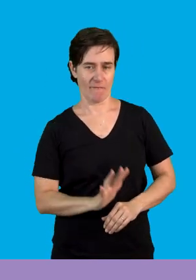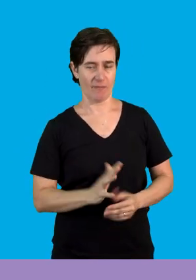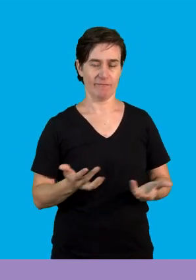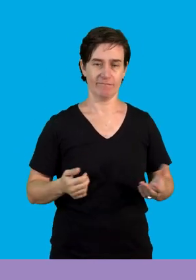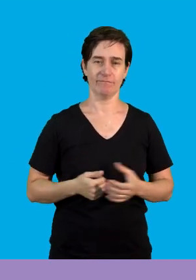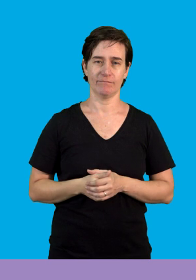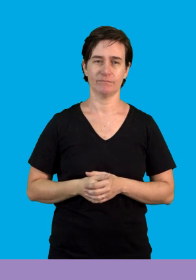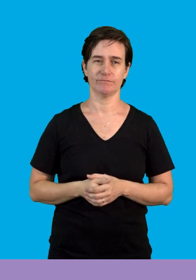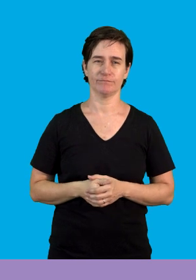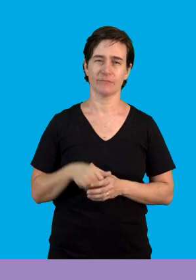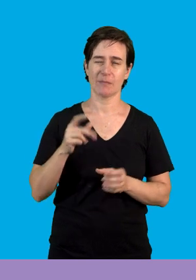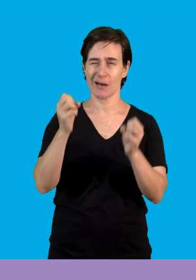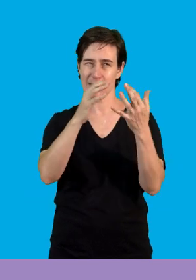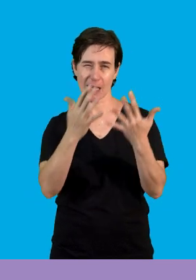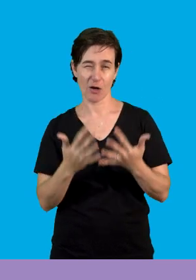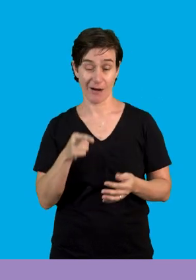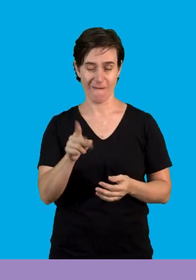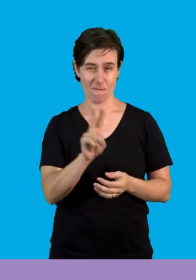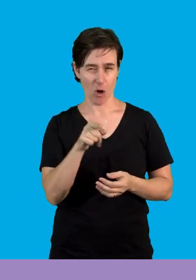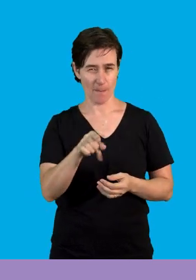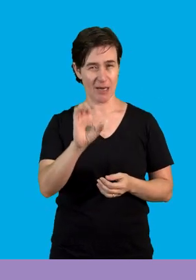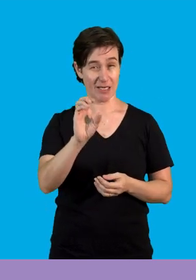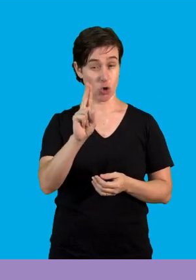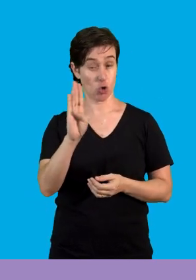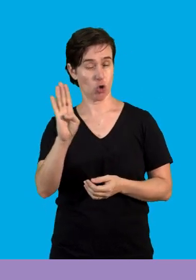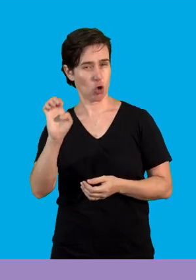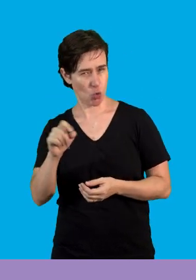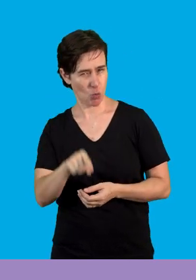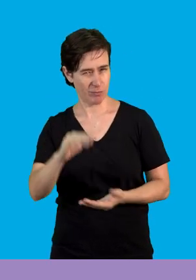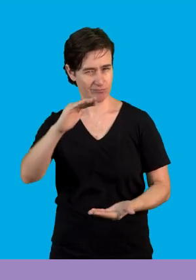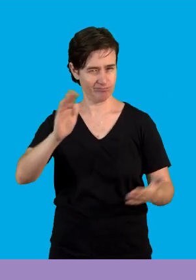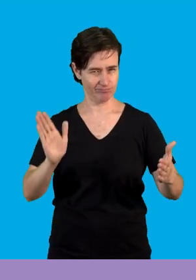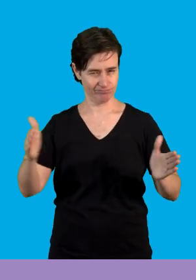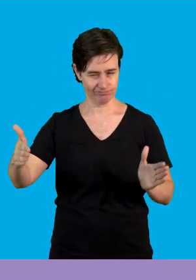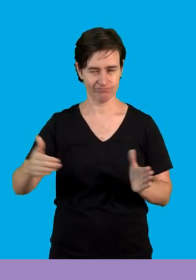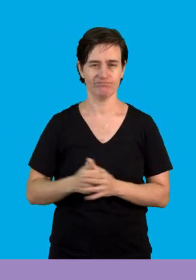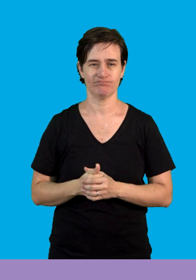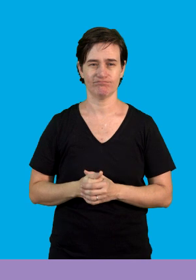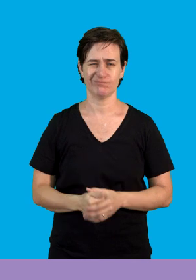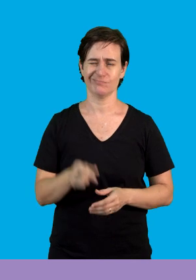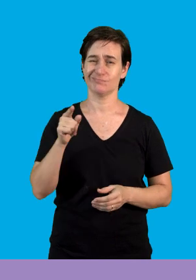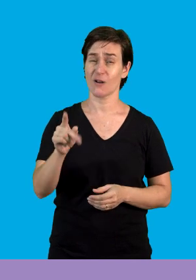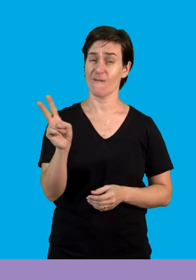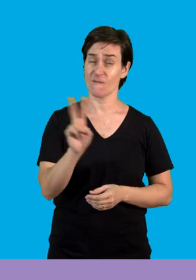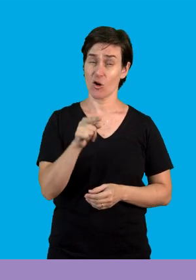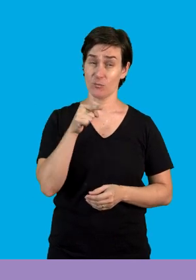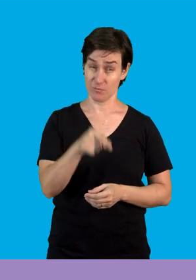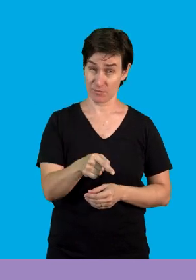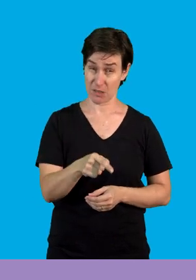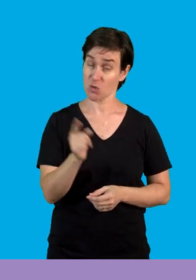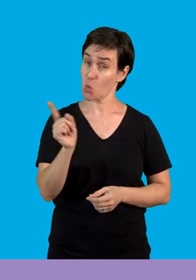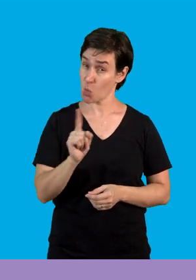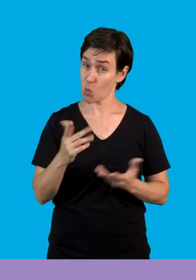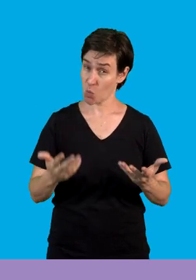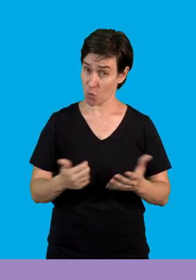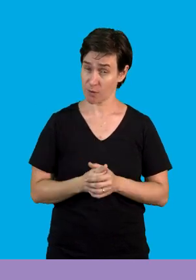centimeters. So it says they calculate the volume of the cube. So we are going to now say there the volume of this cube